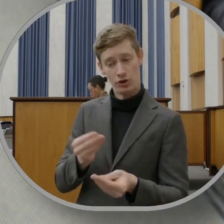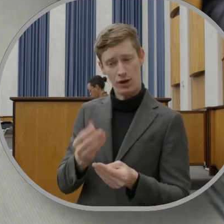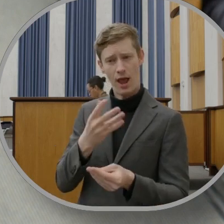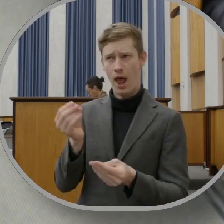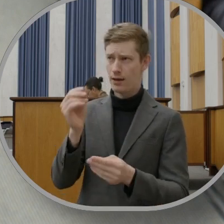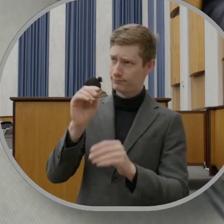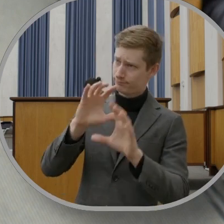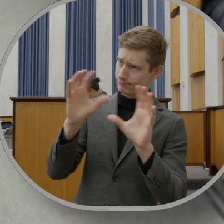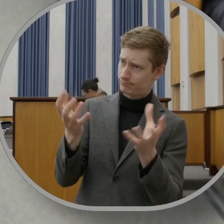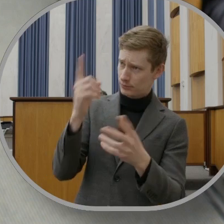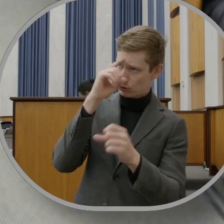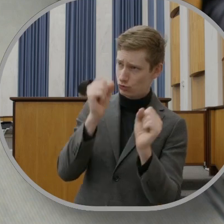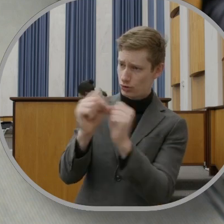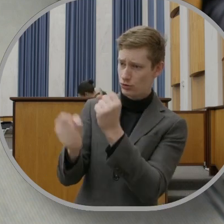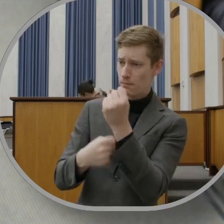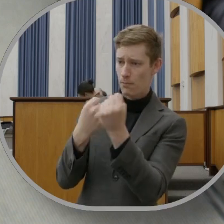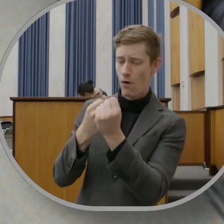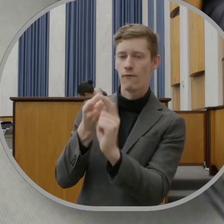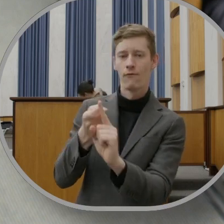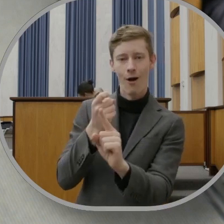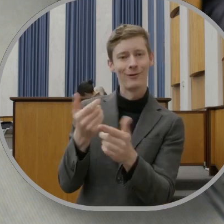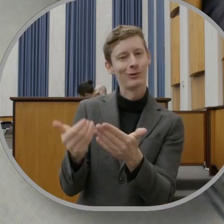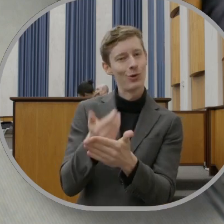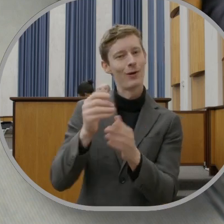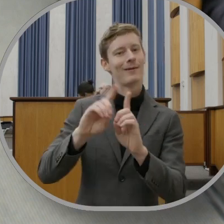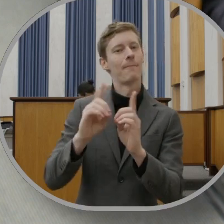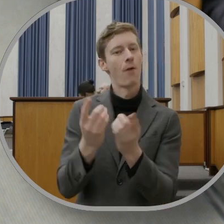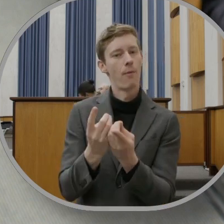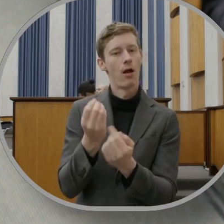strategic support provided by the Department of General Services.